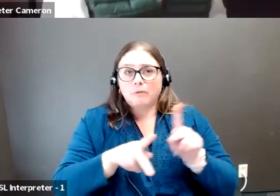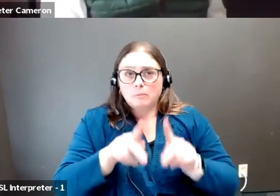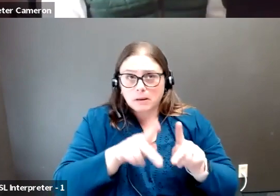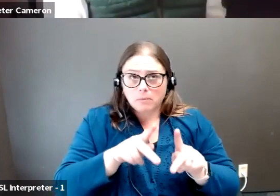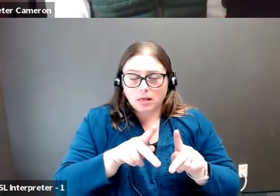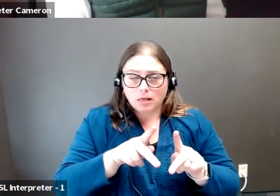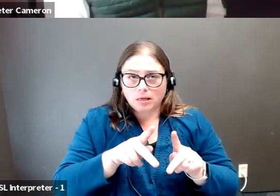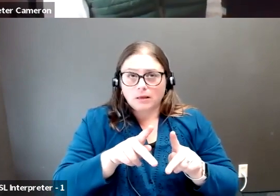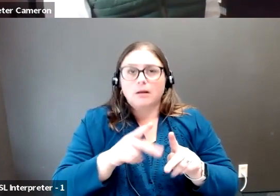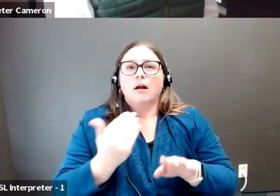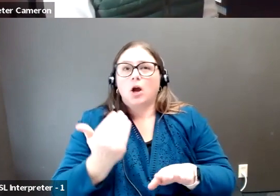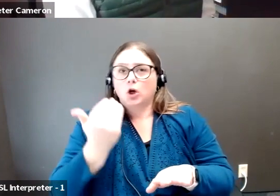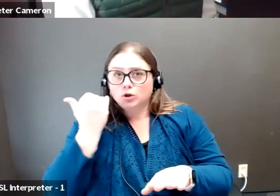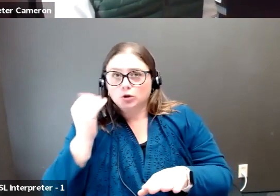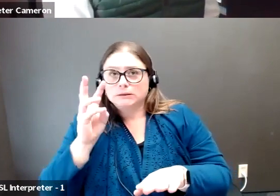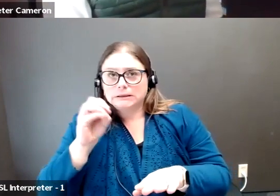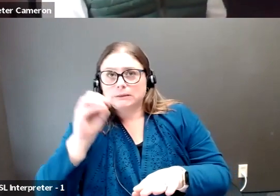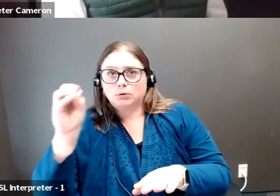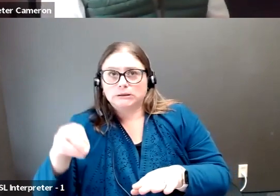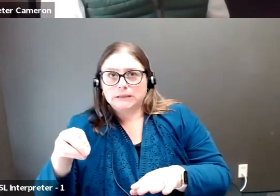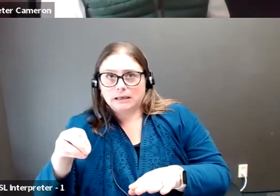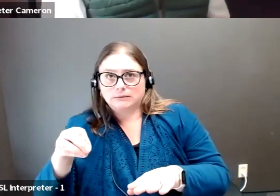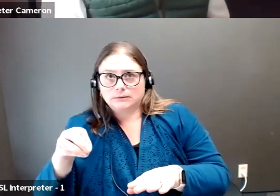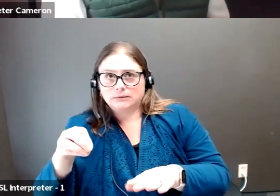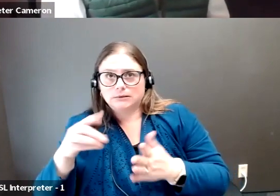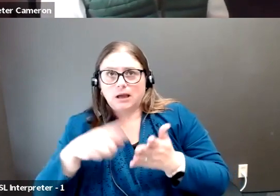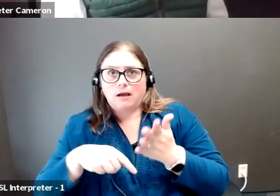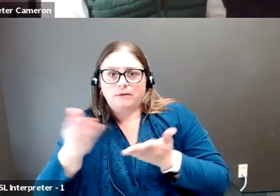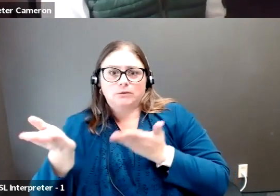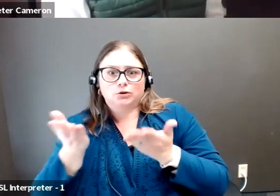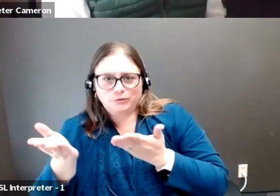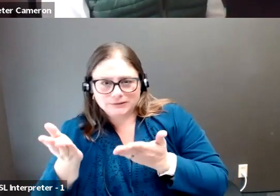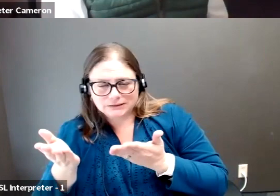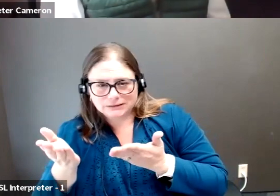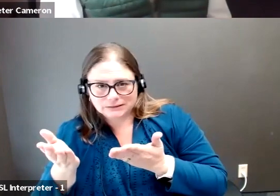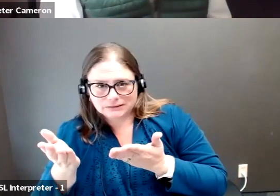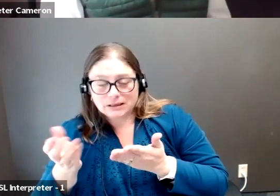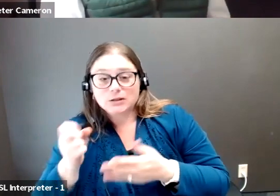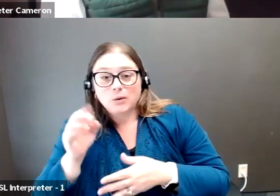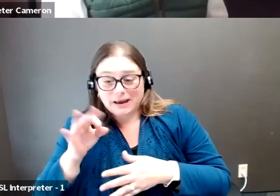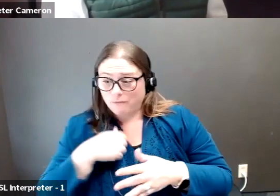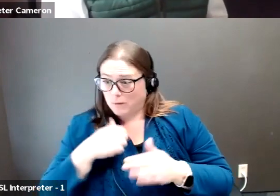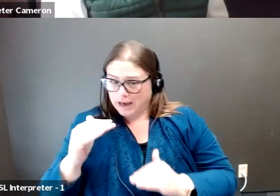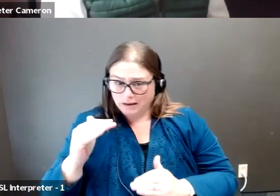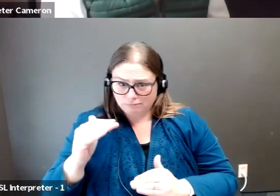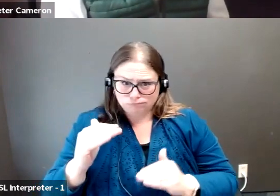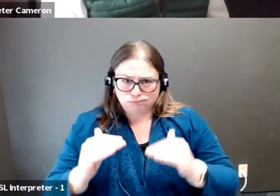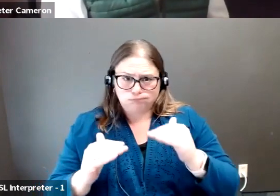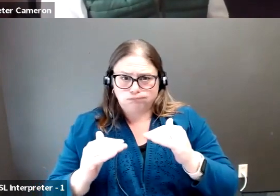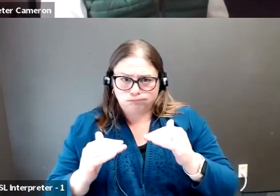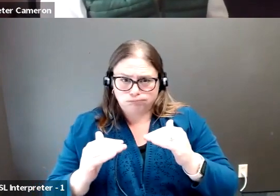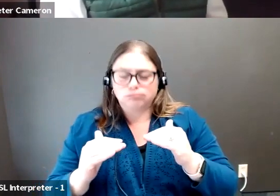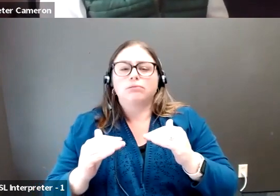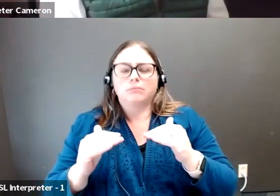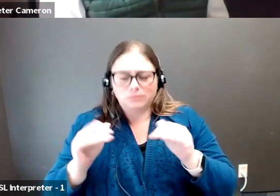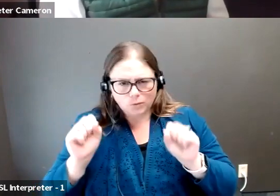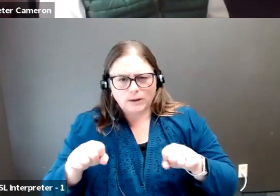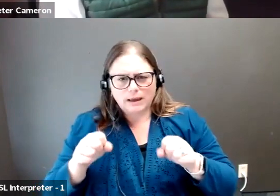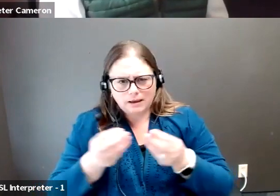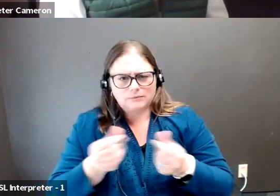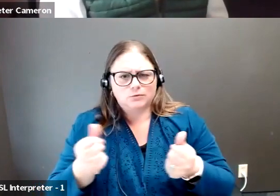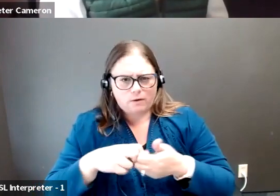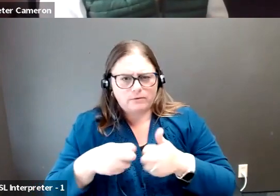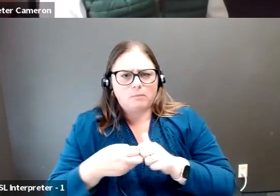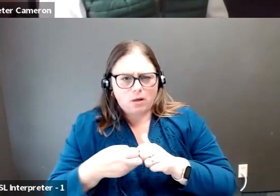if we can begin to really address those in need, we have a huge impact socially and financially, economically